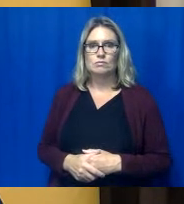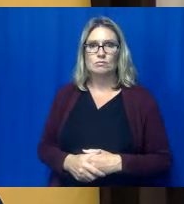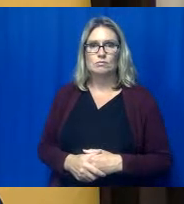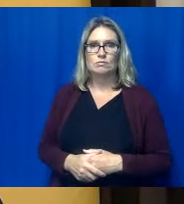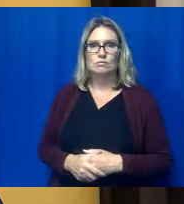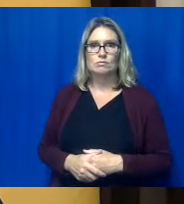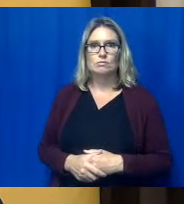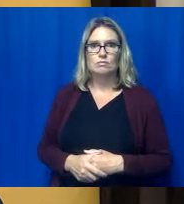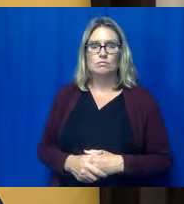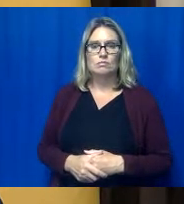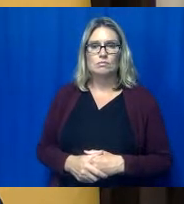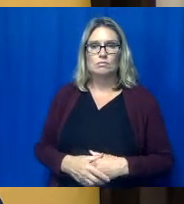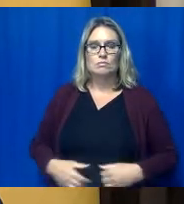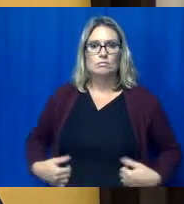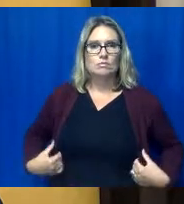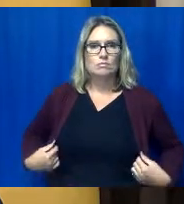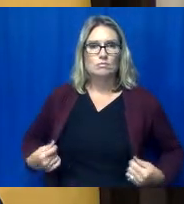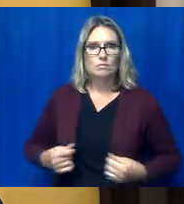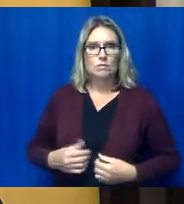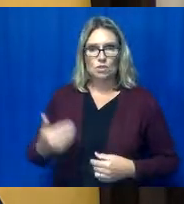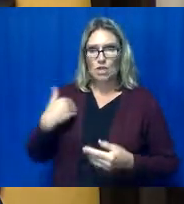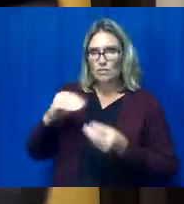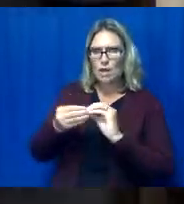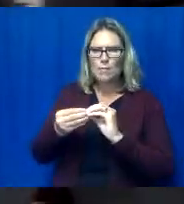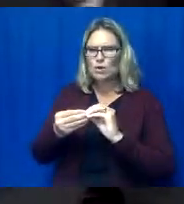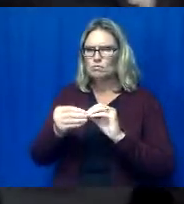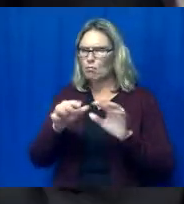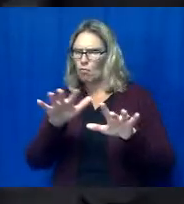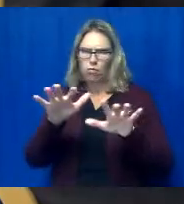Was there a number? Sorry, go ahead.